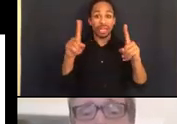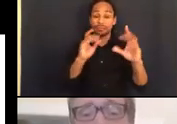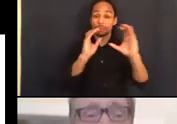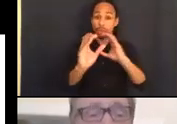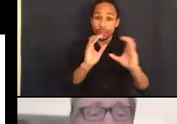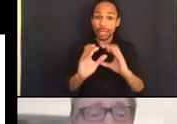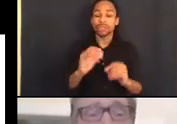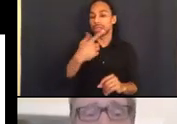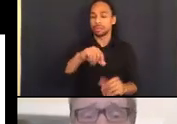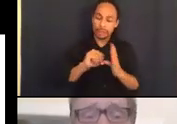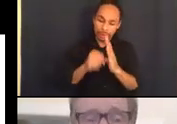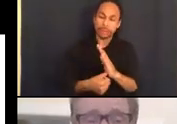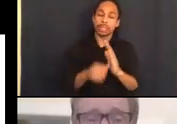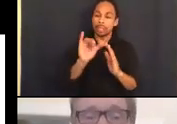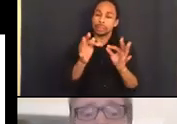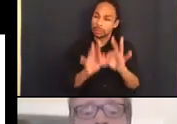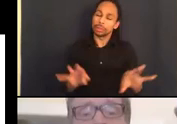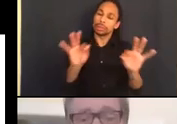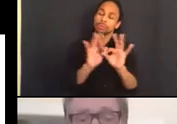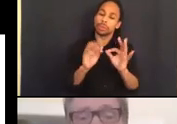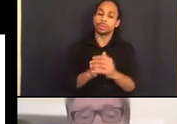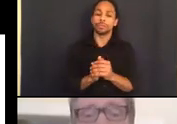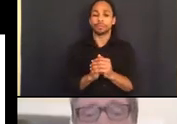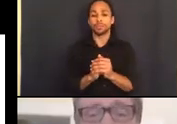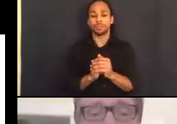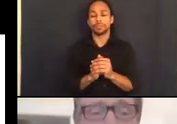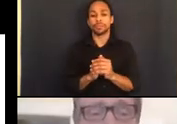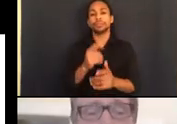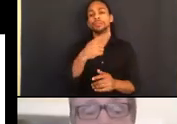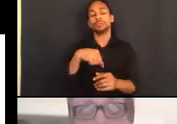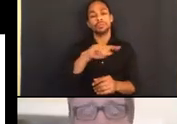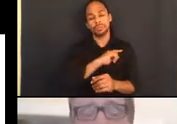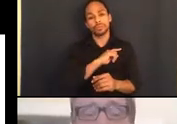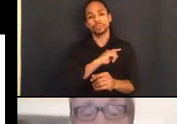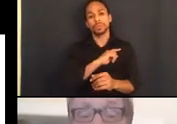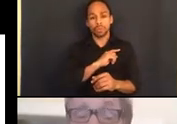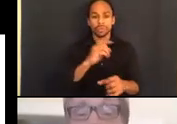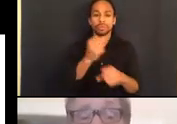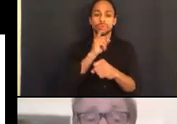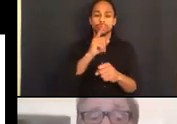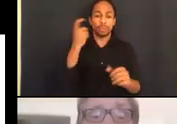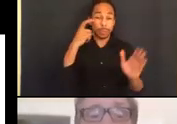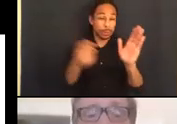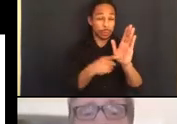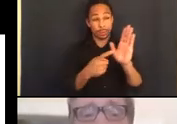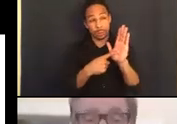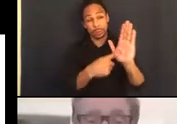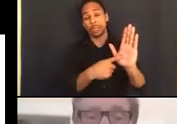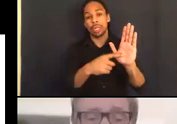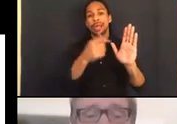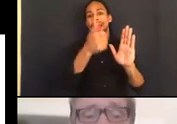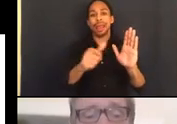medical facility rationing policies that discriminate against disabled people and potentially triage us out